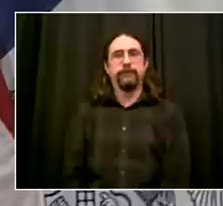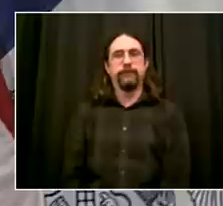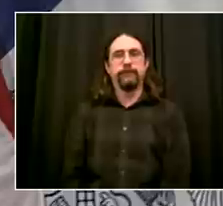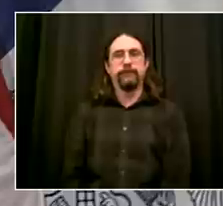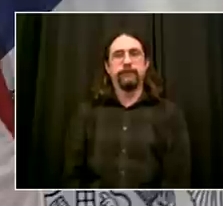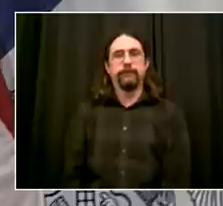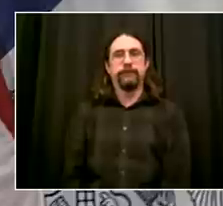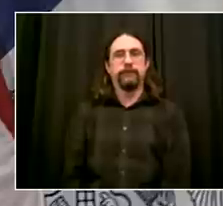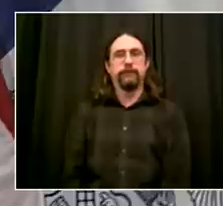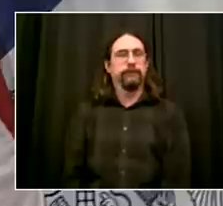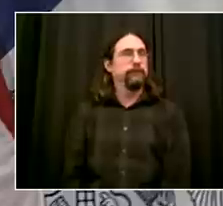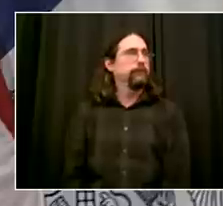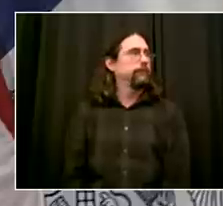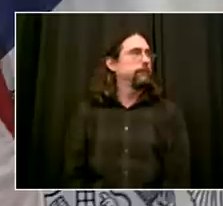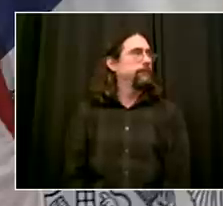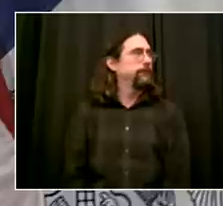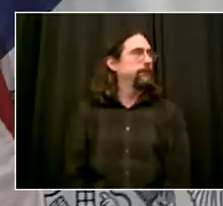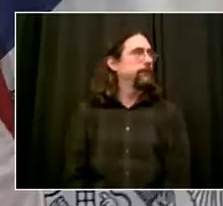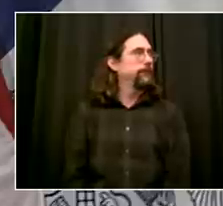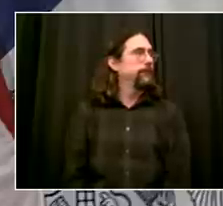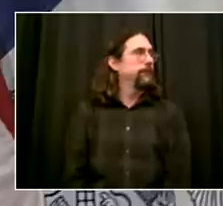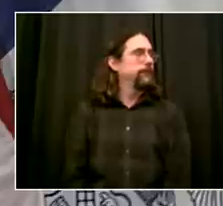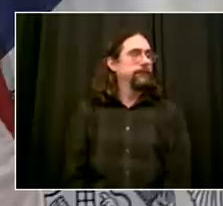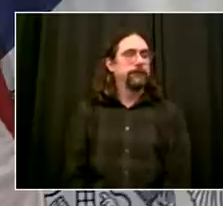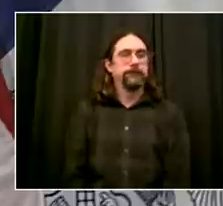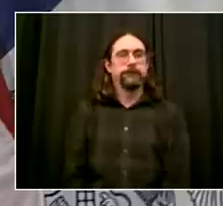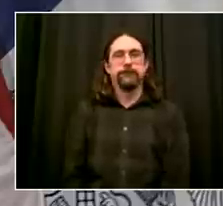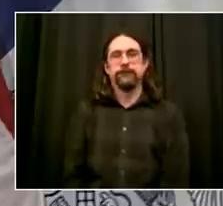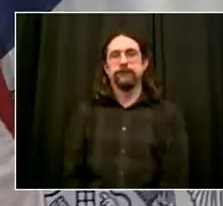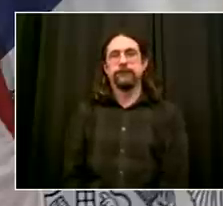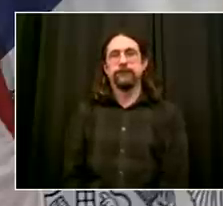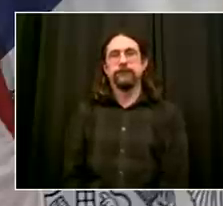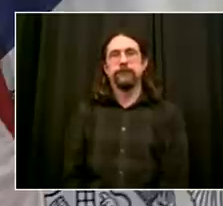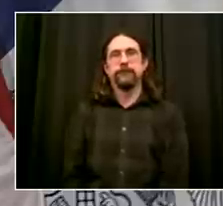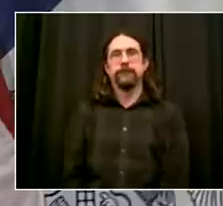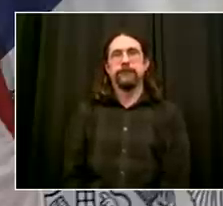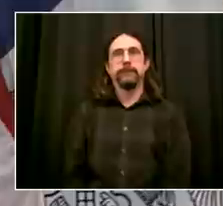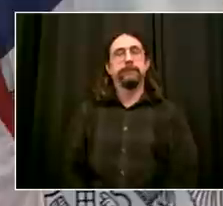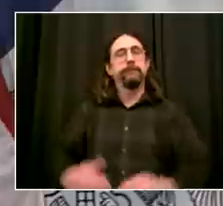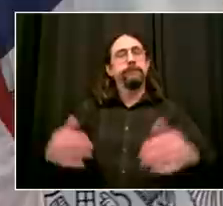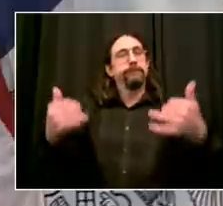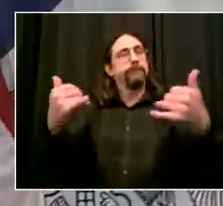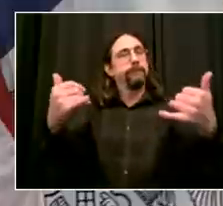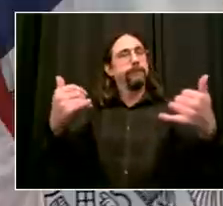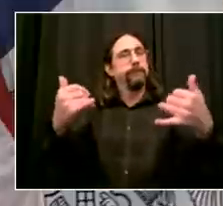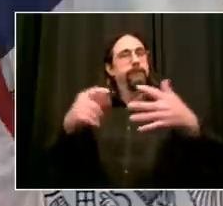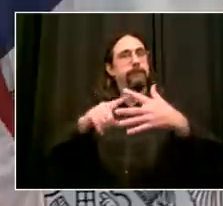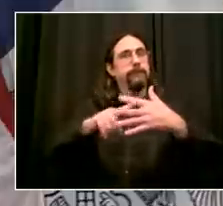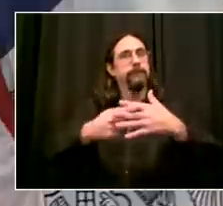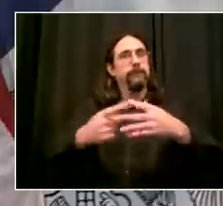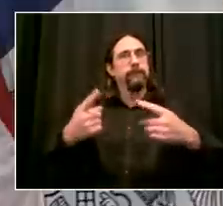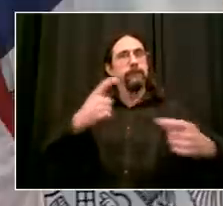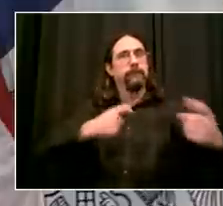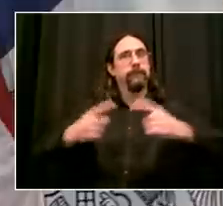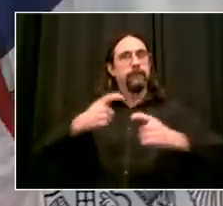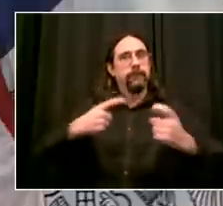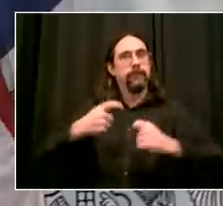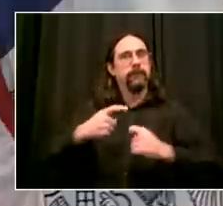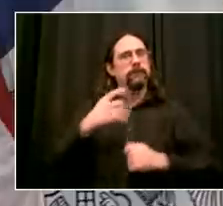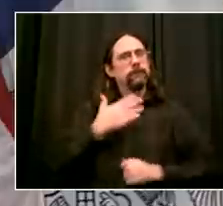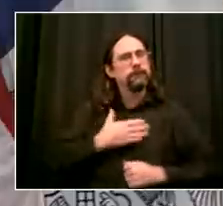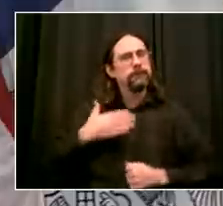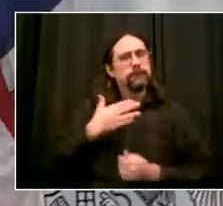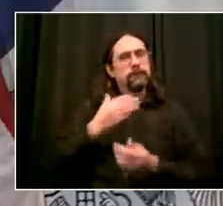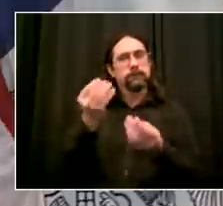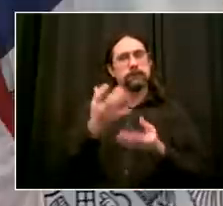sangre. With that, we will turn to our colleagues in the media. And please let me know the name and outlet of each journalist. We'll now